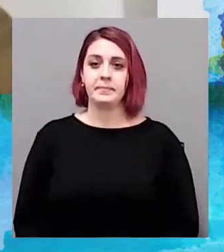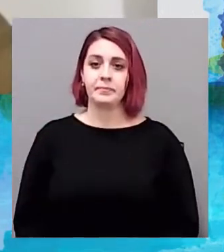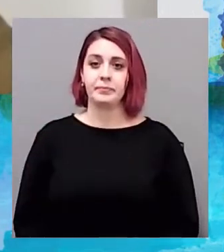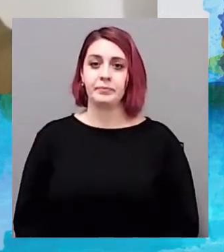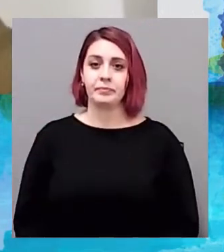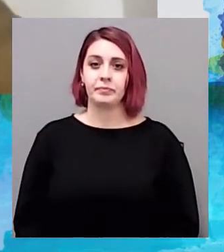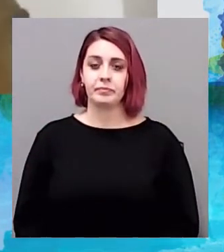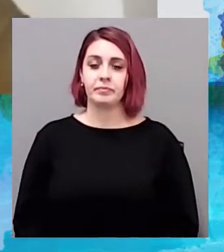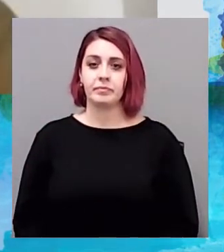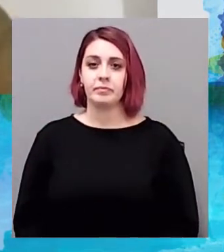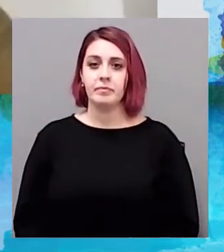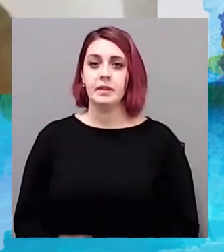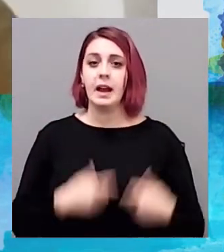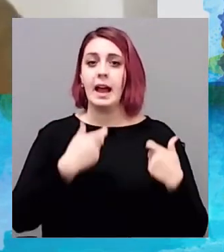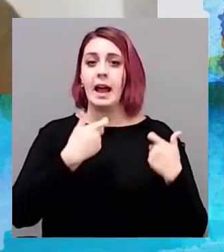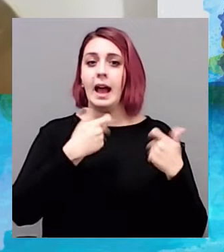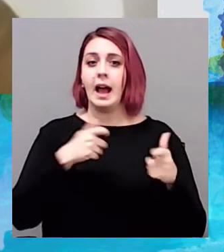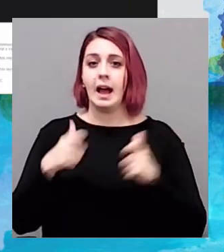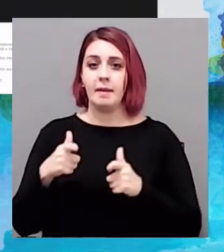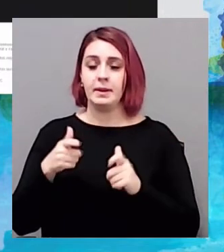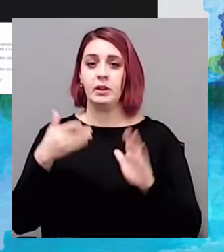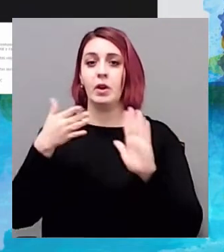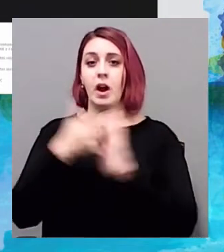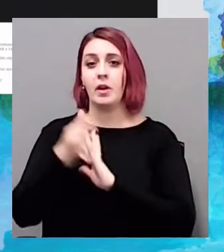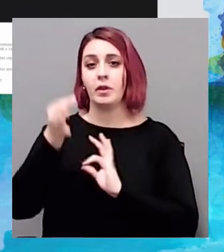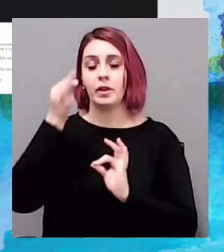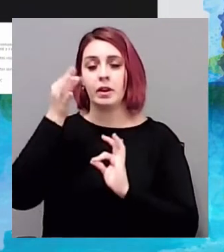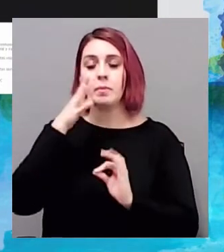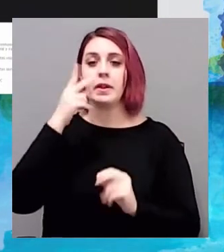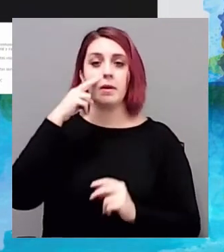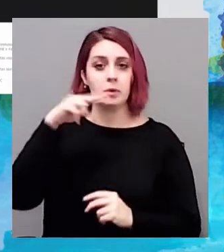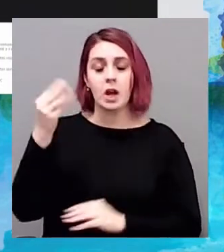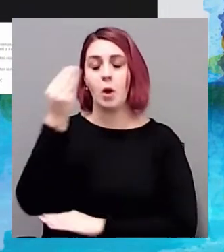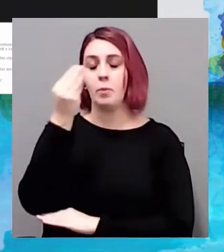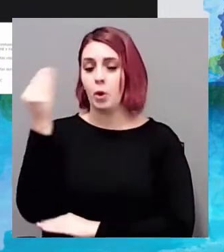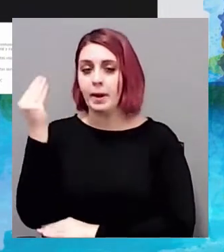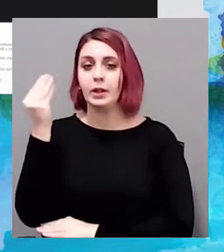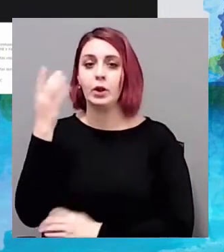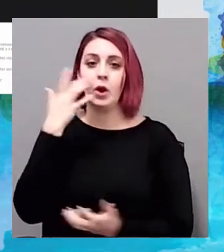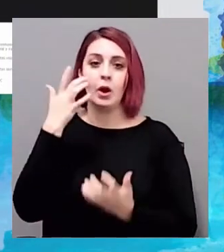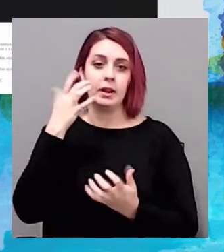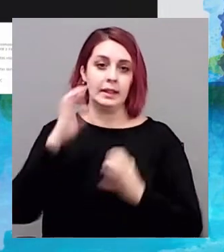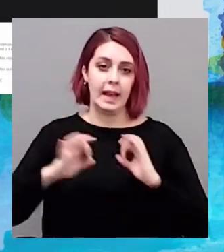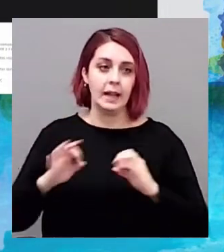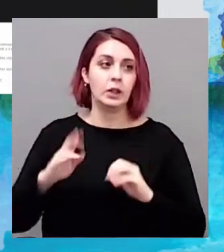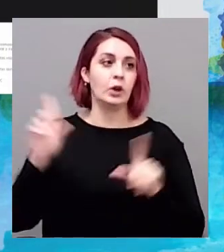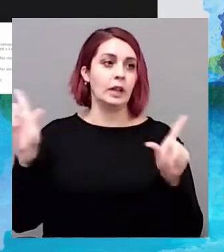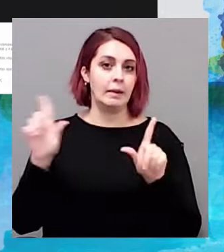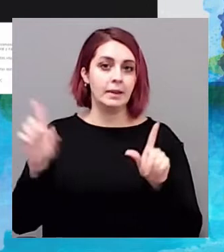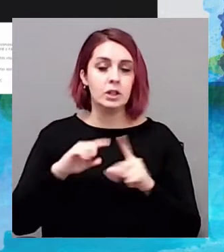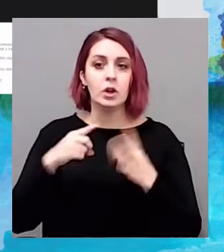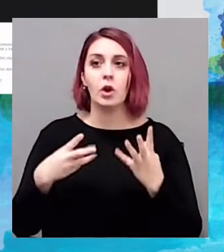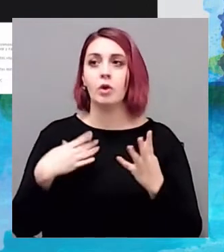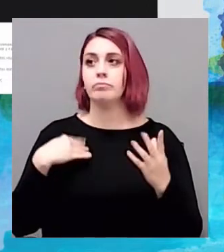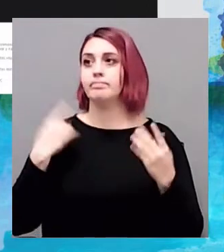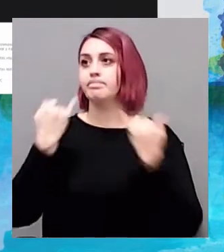saying. Now, this has been developed, and it could be for museums and television, in